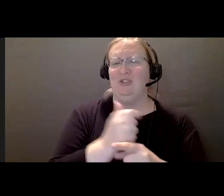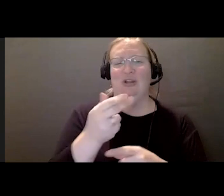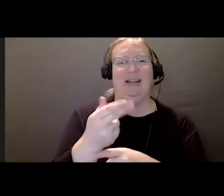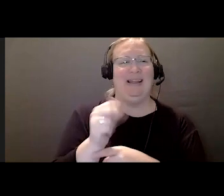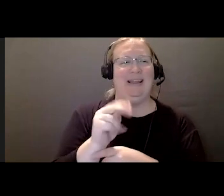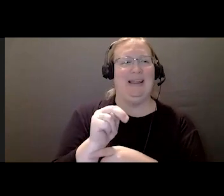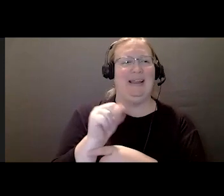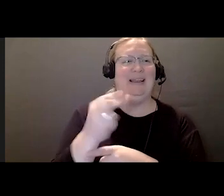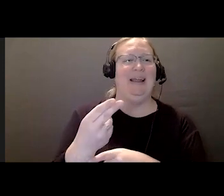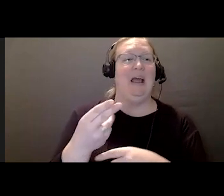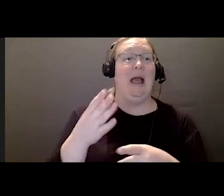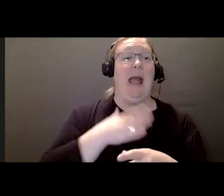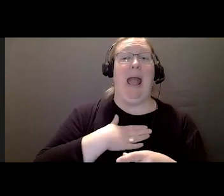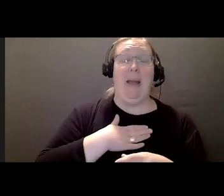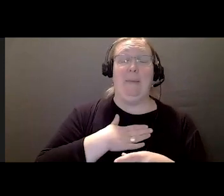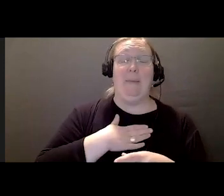amazing dog, Finn.